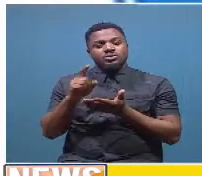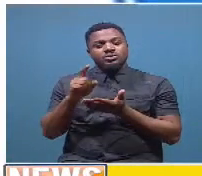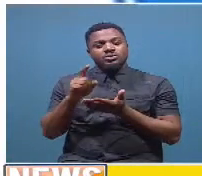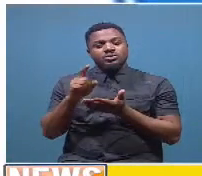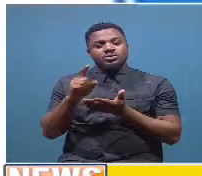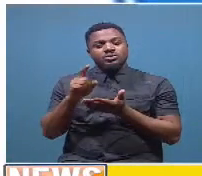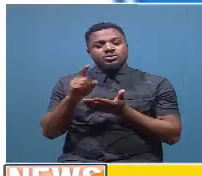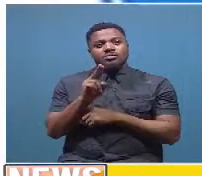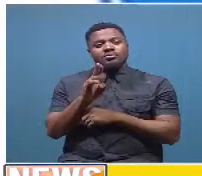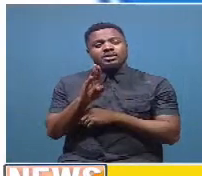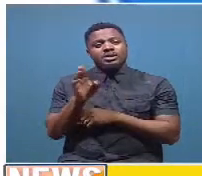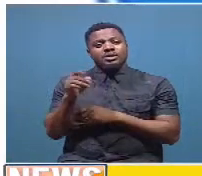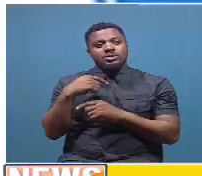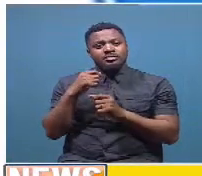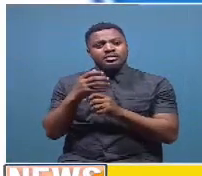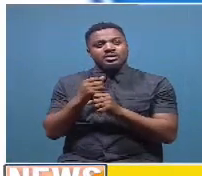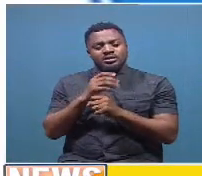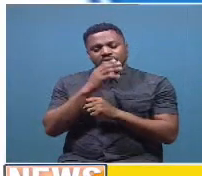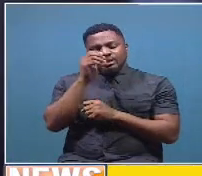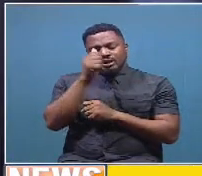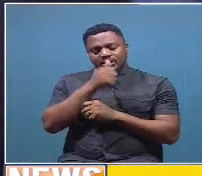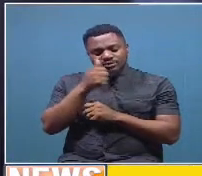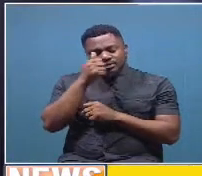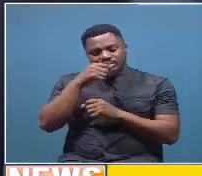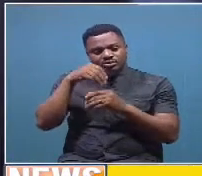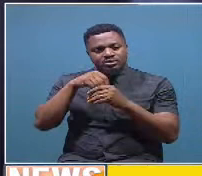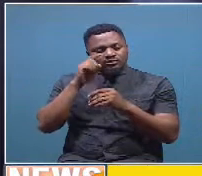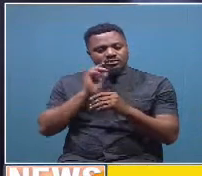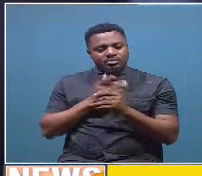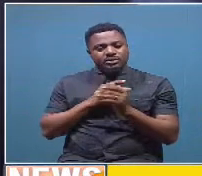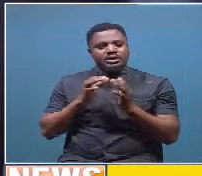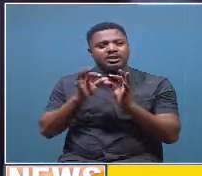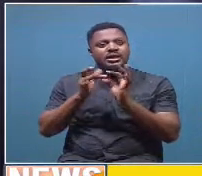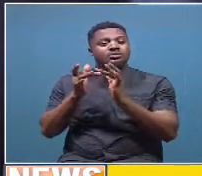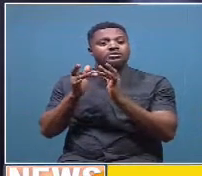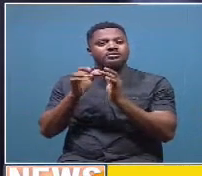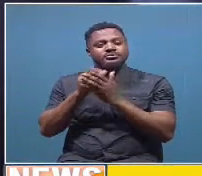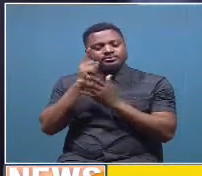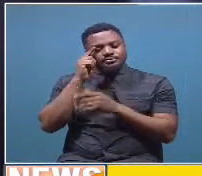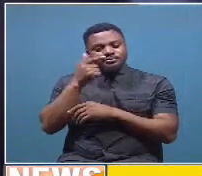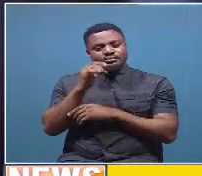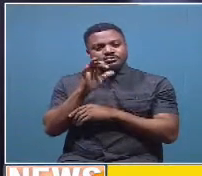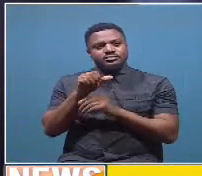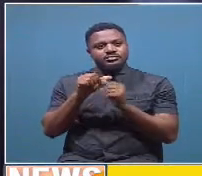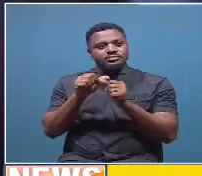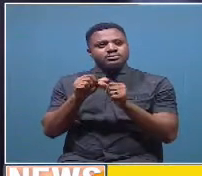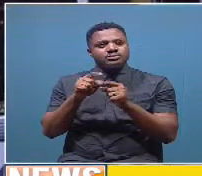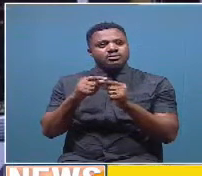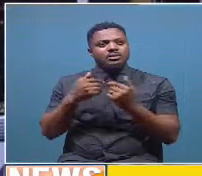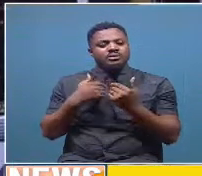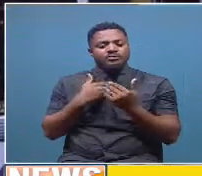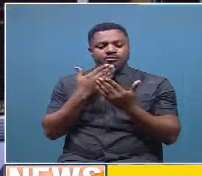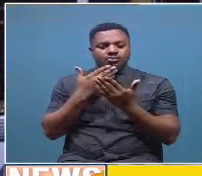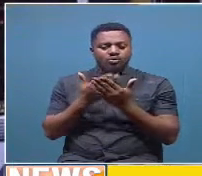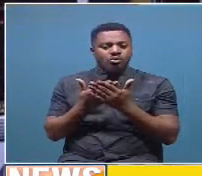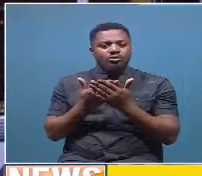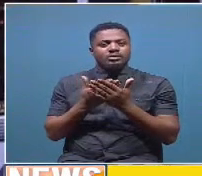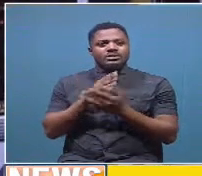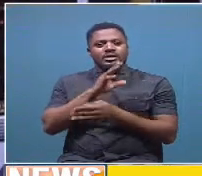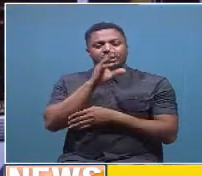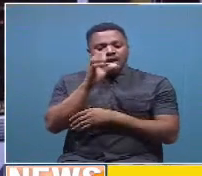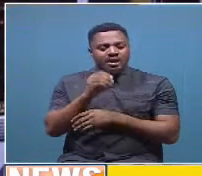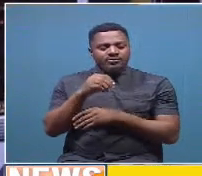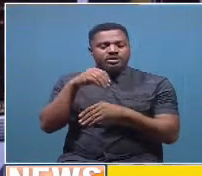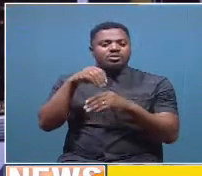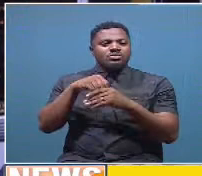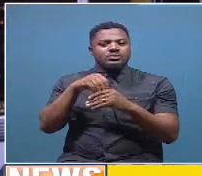that we're able to get African content for our networks. And that is why GBC continues to have very good dose of African